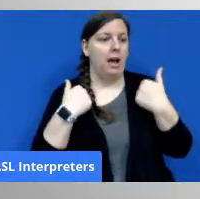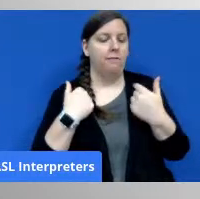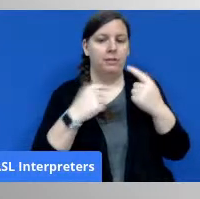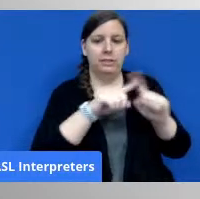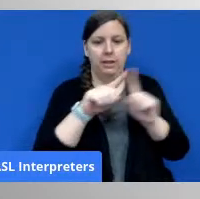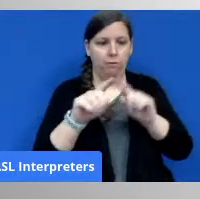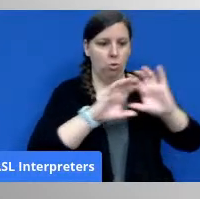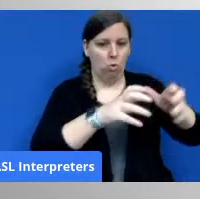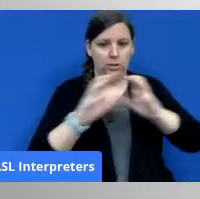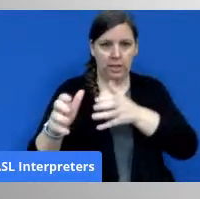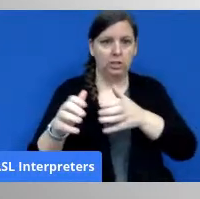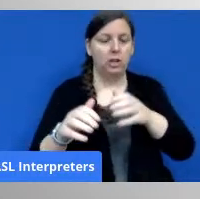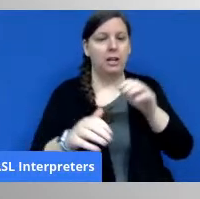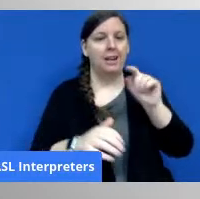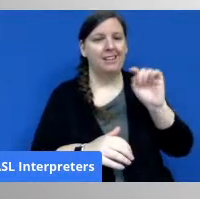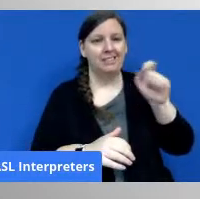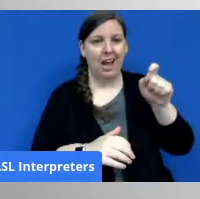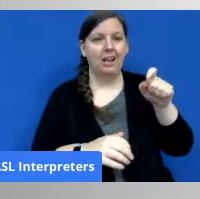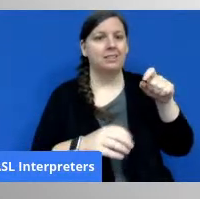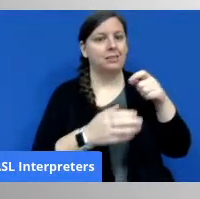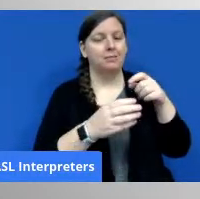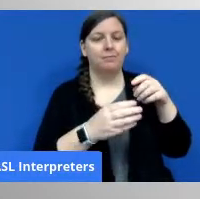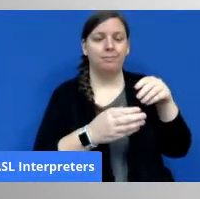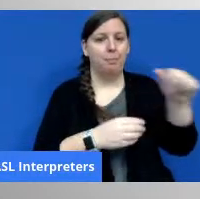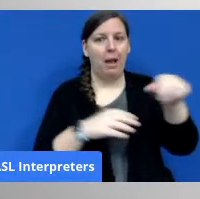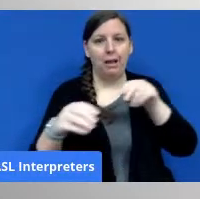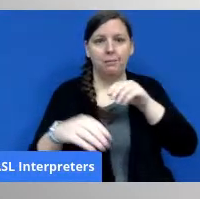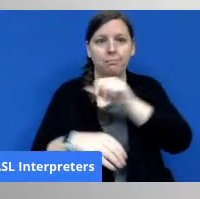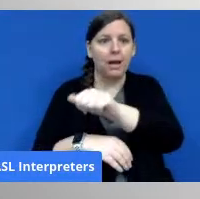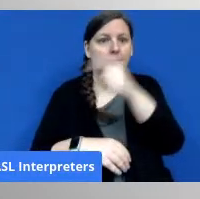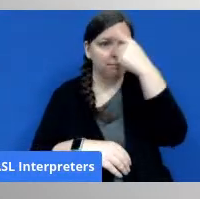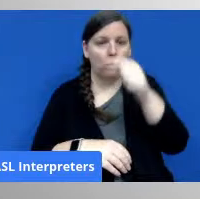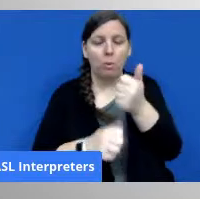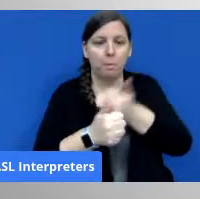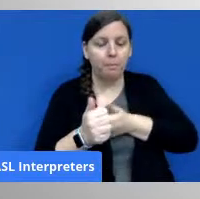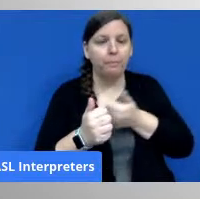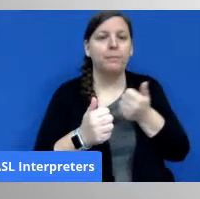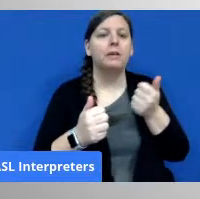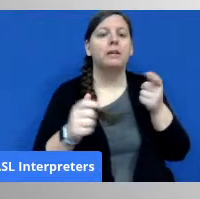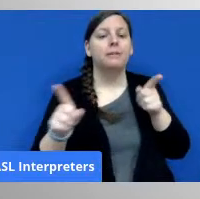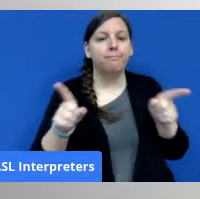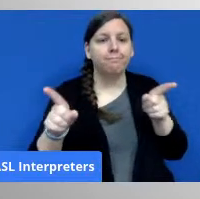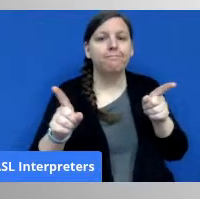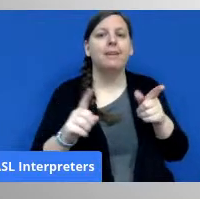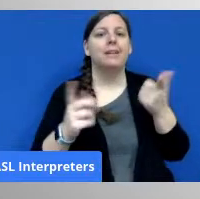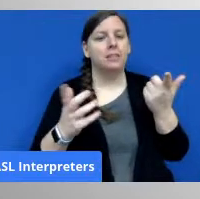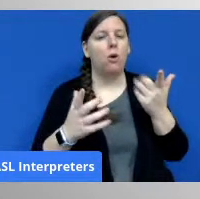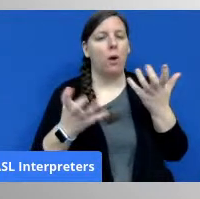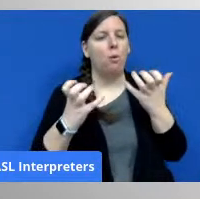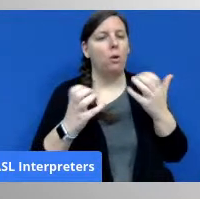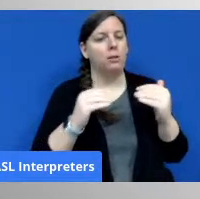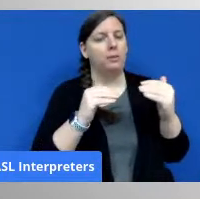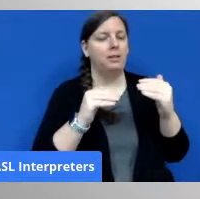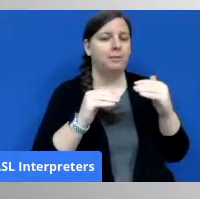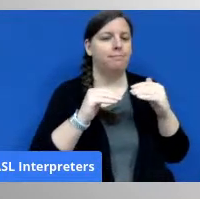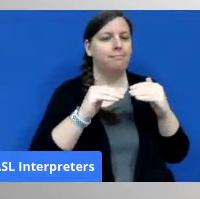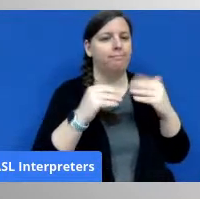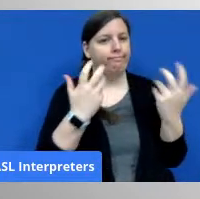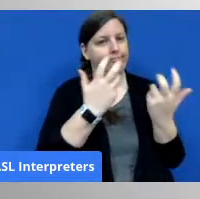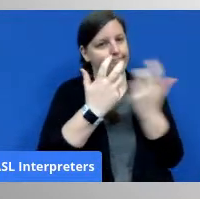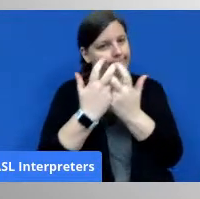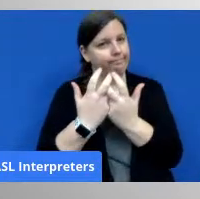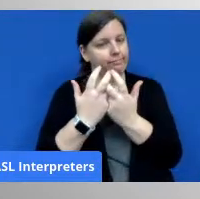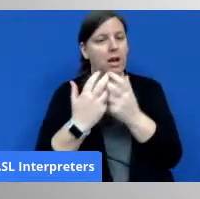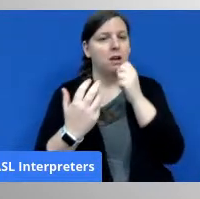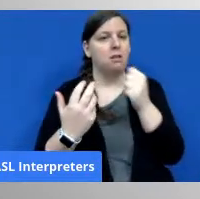Yeah, I'd love to see the Wellbeing Project maybe collect more data on youth programming. My understanding is the childcare data